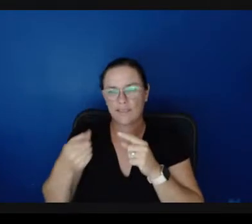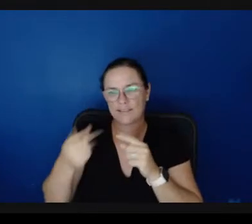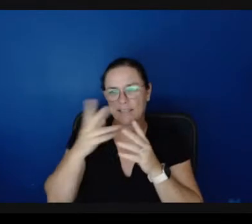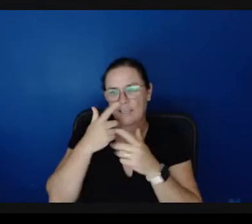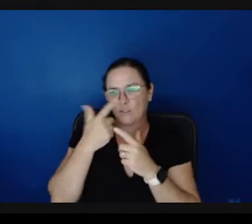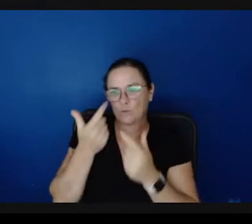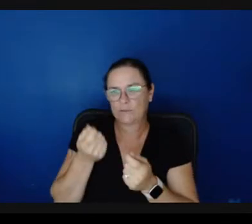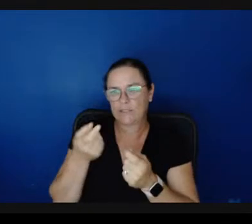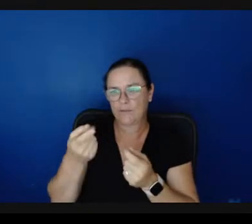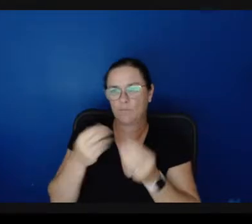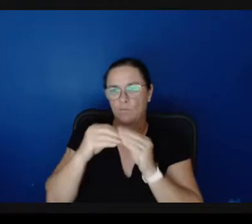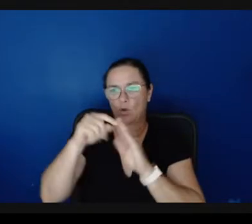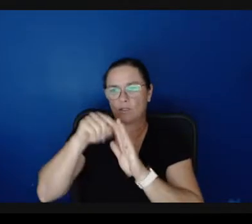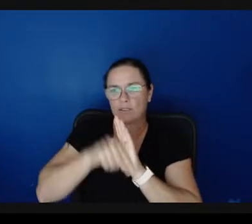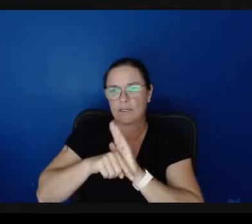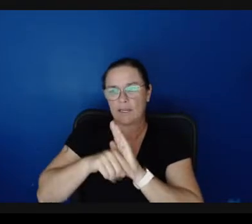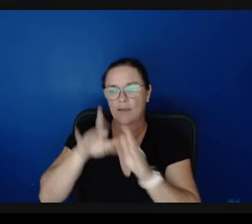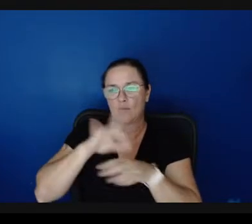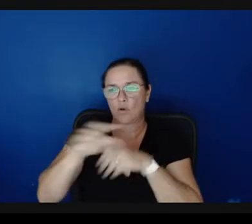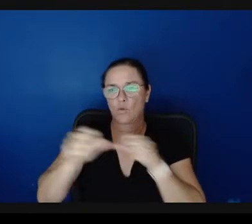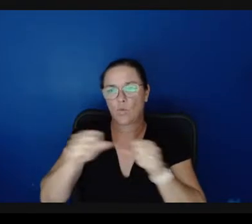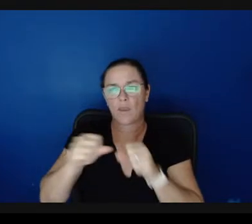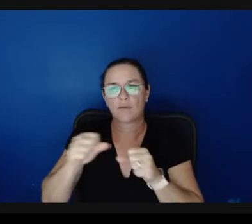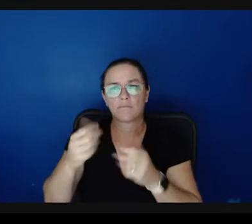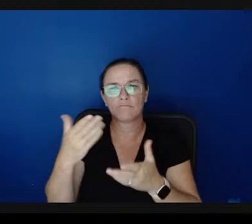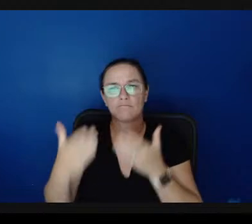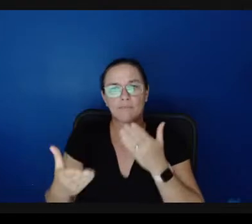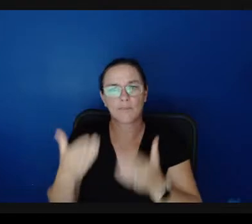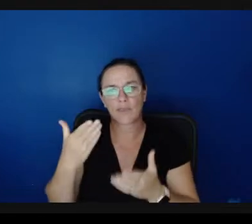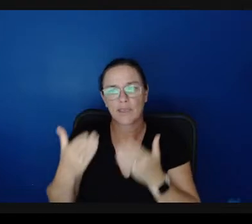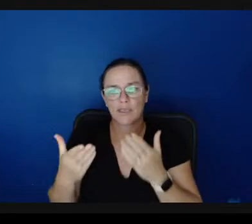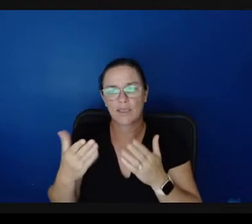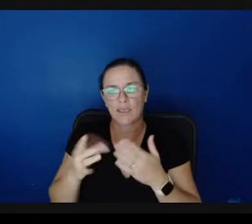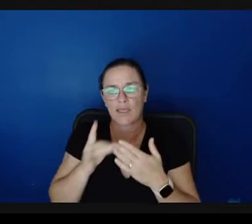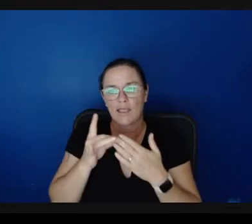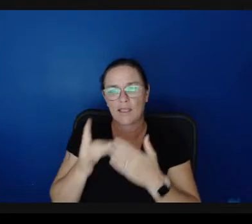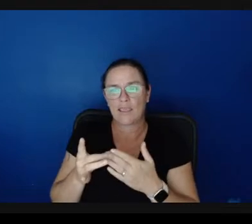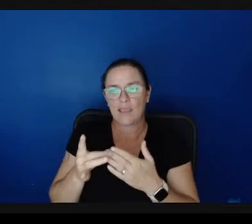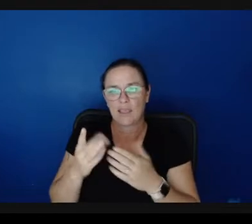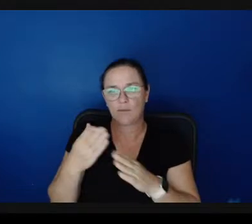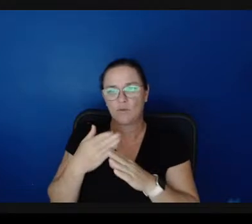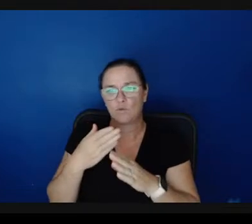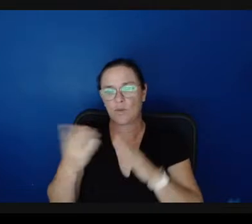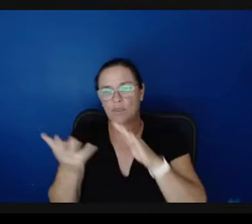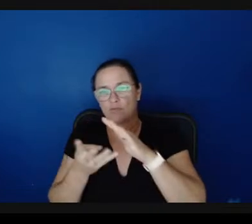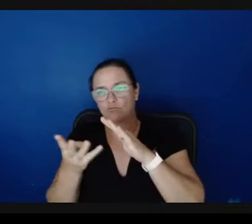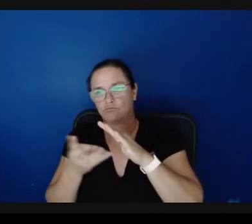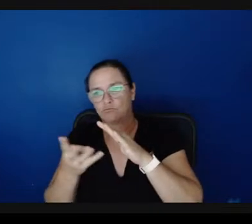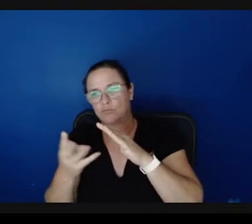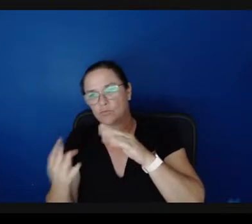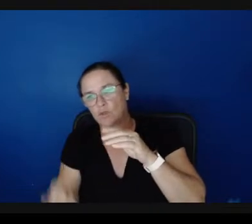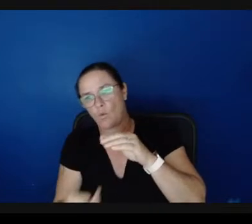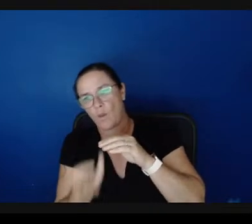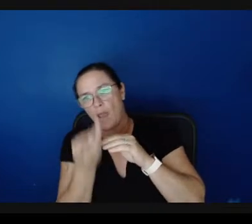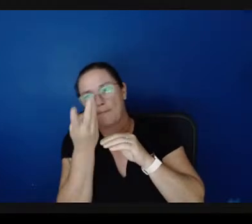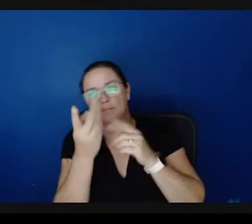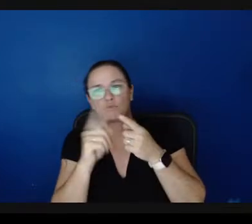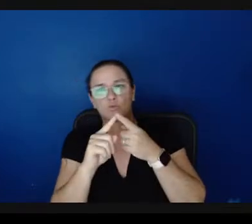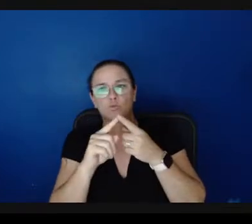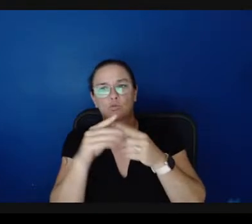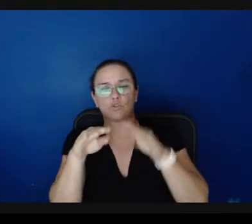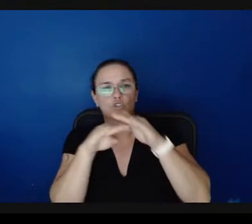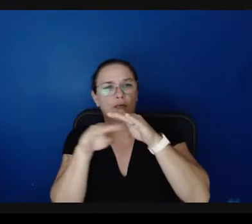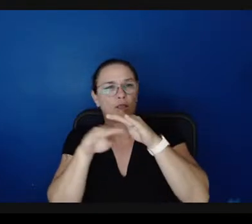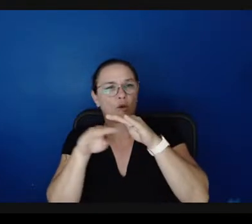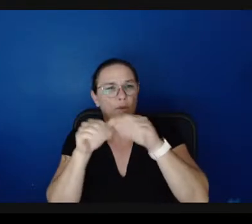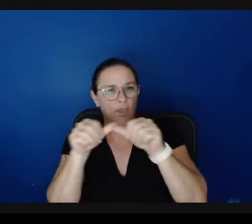cluster of deeper earthquakes, perhaps leading to an injection of magma from deeper into the shallower parts of the volcano. So